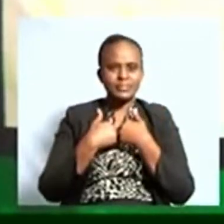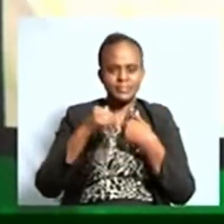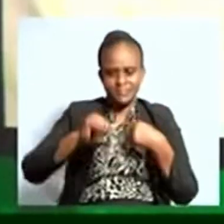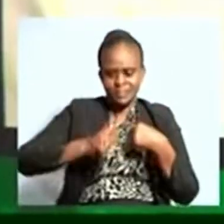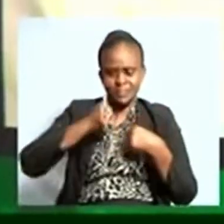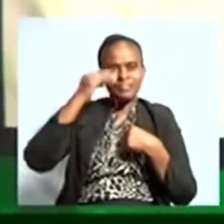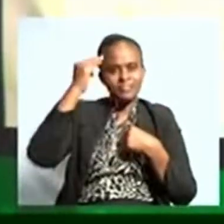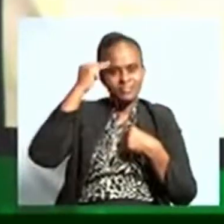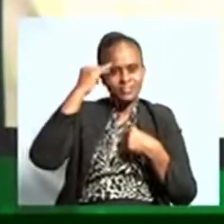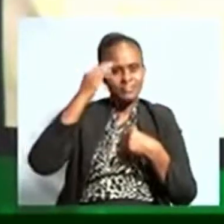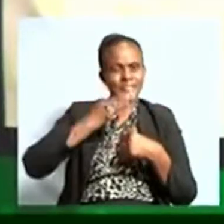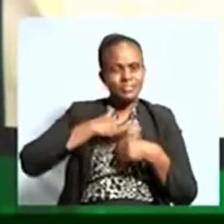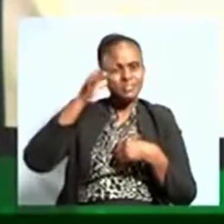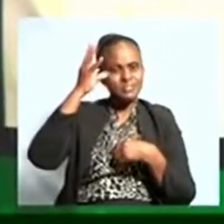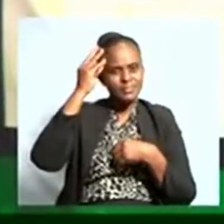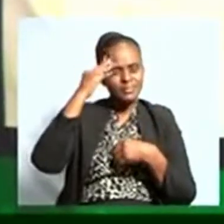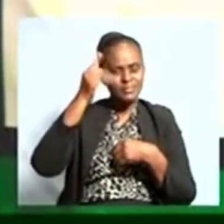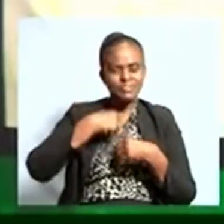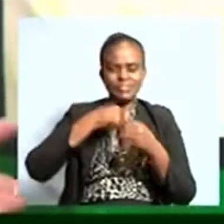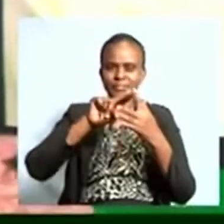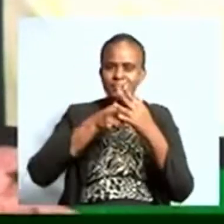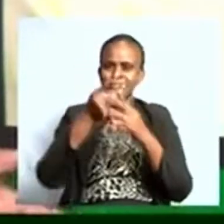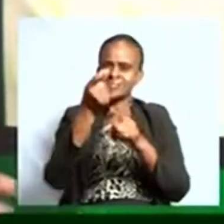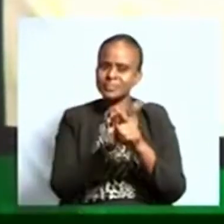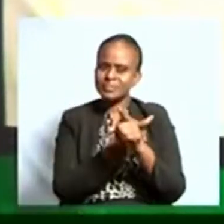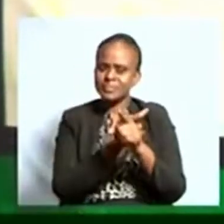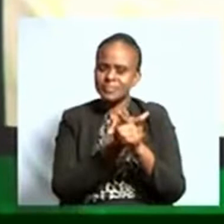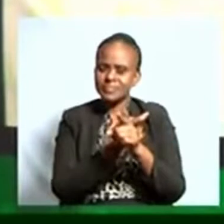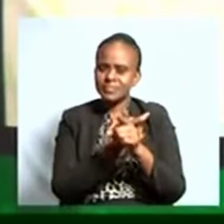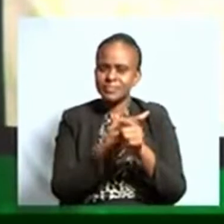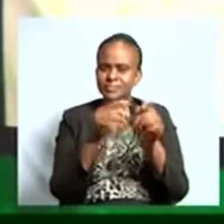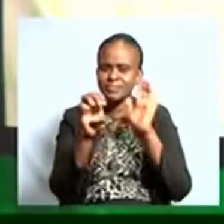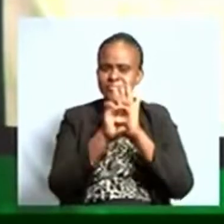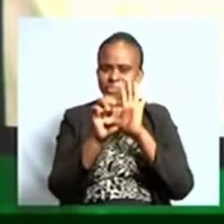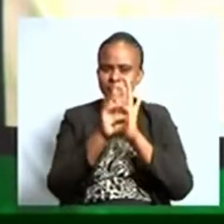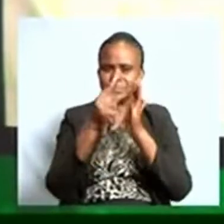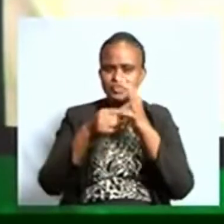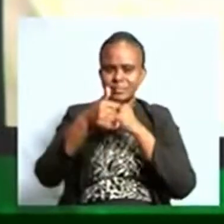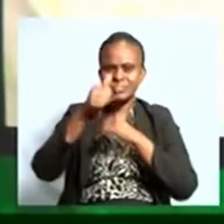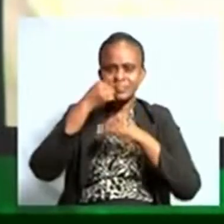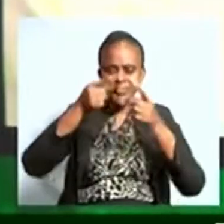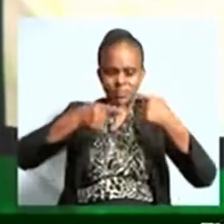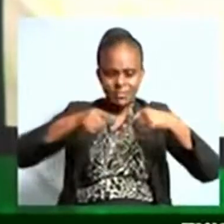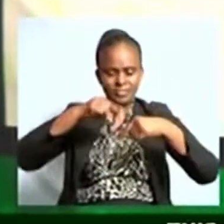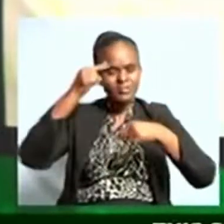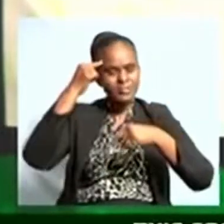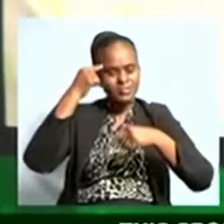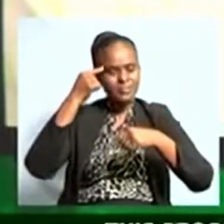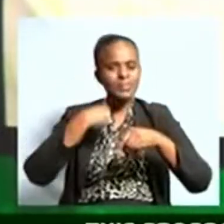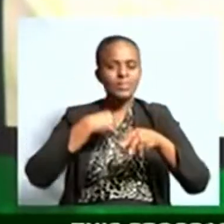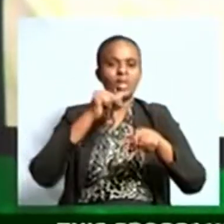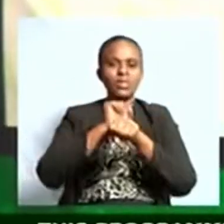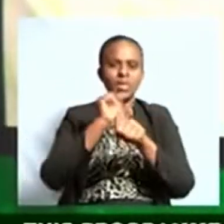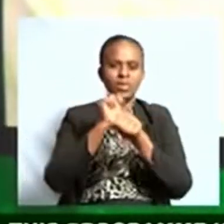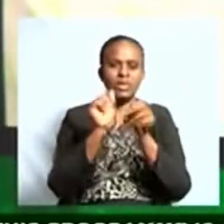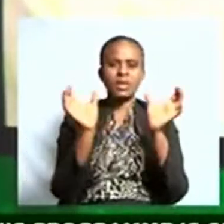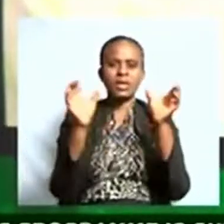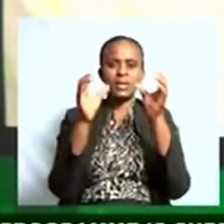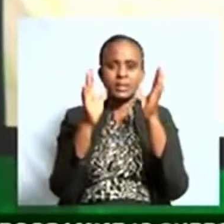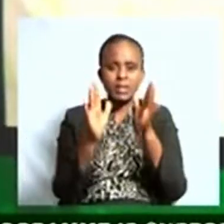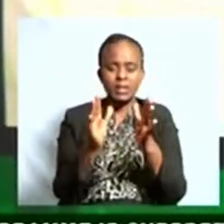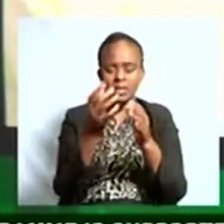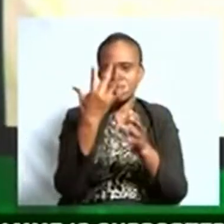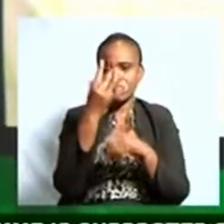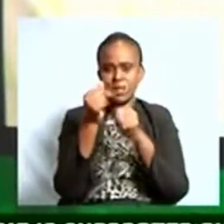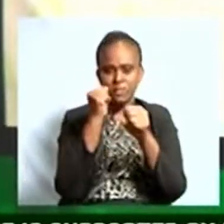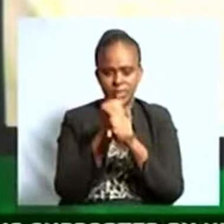of my experience, having started from, like you've said, from local government, having served as a councillor for 5 years